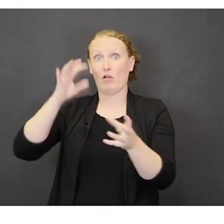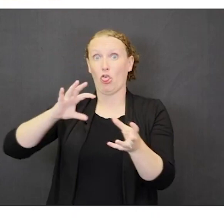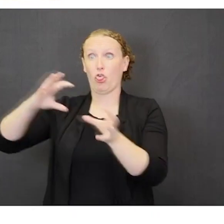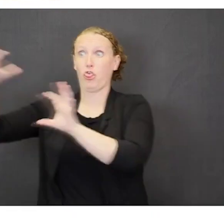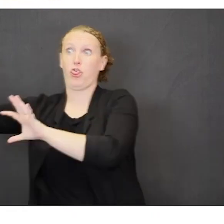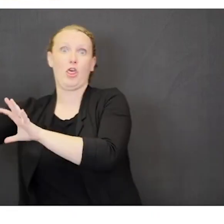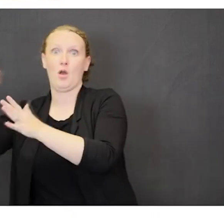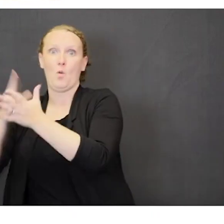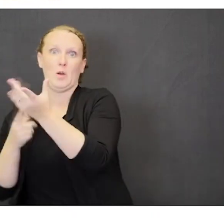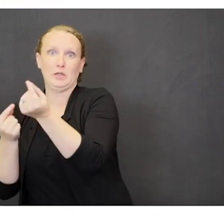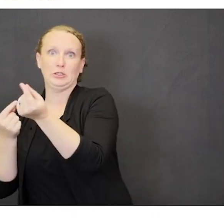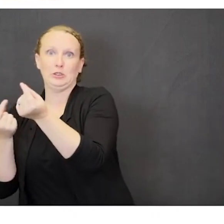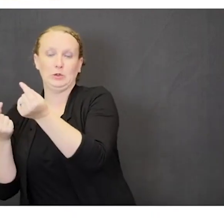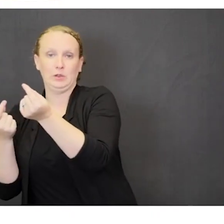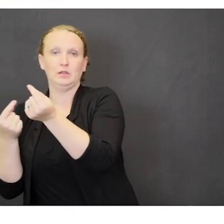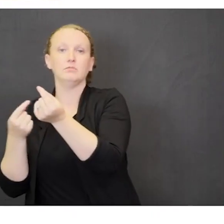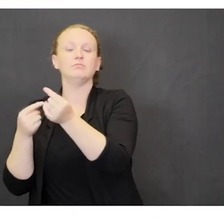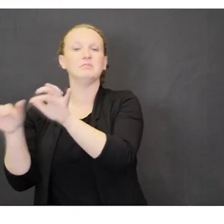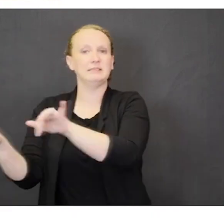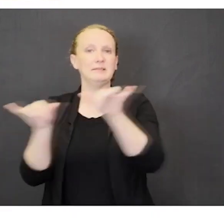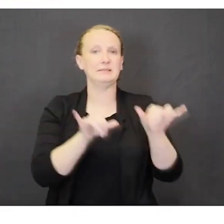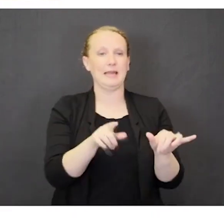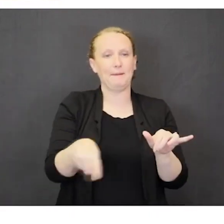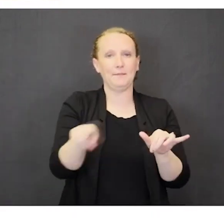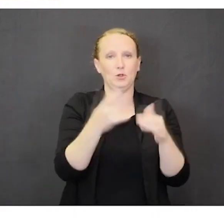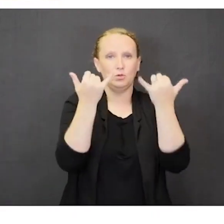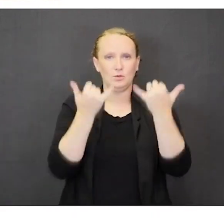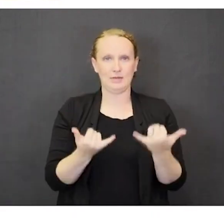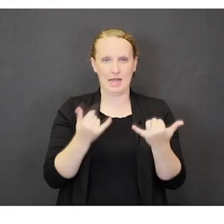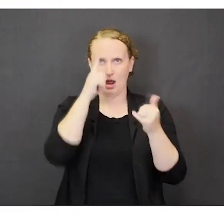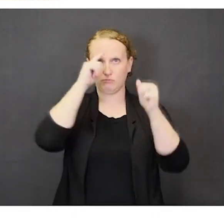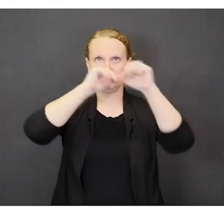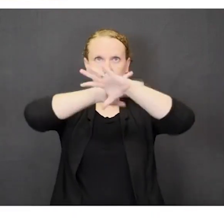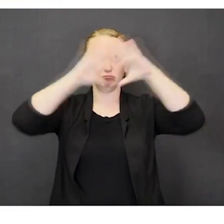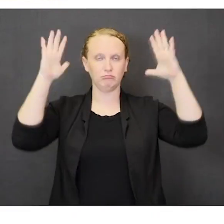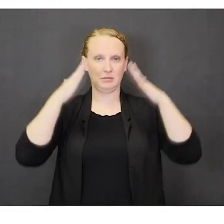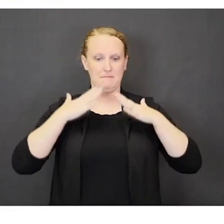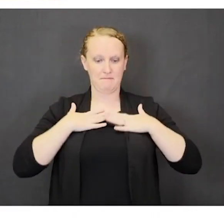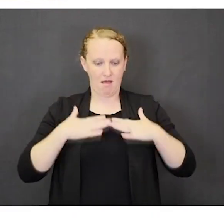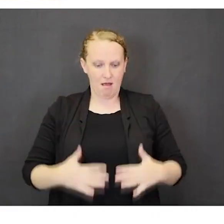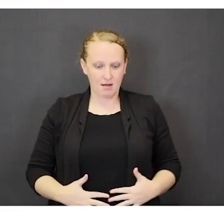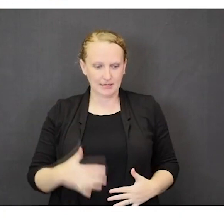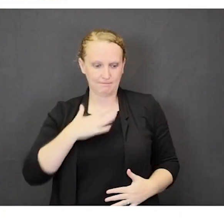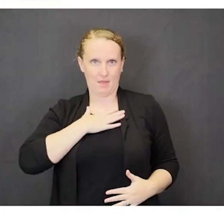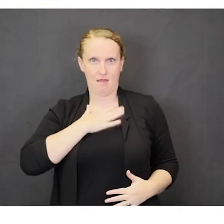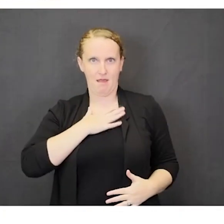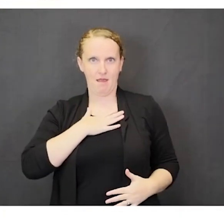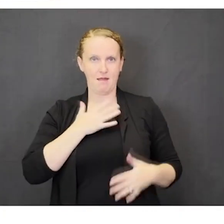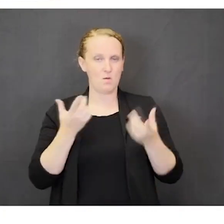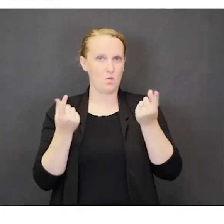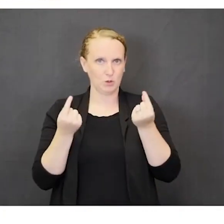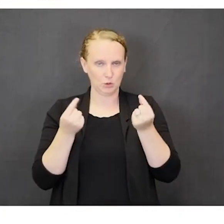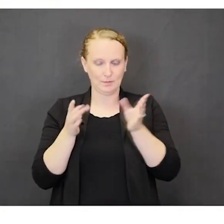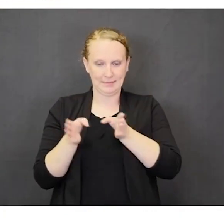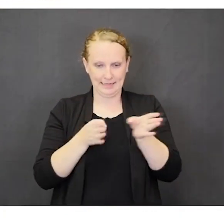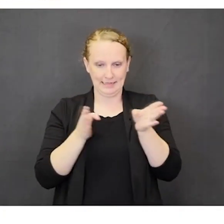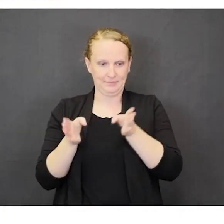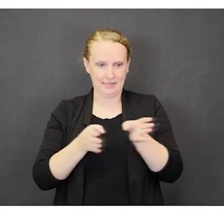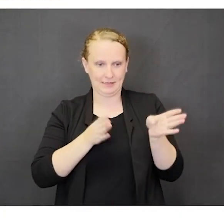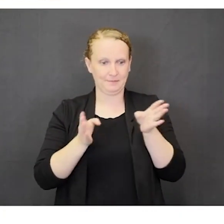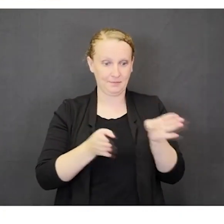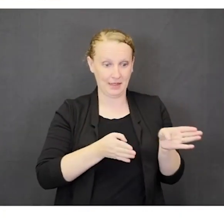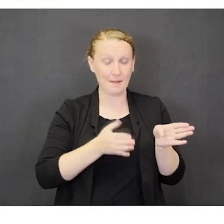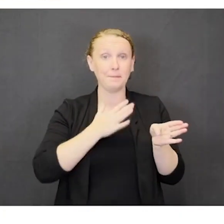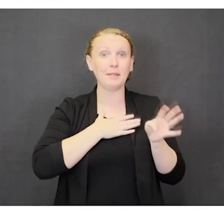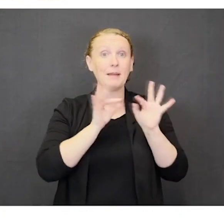scenario. I'm asking you to plan as if you were the CEO of your own body, your own company, which you are. Plan for the worst case